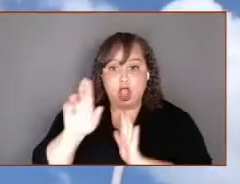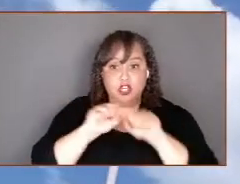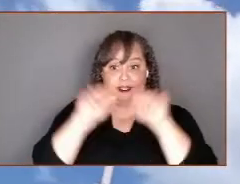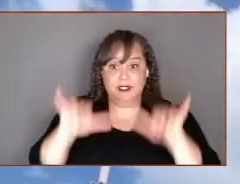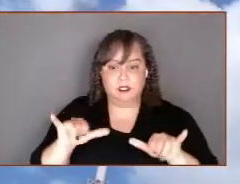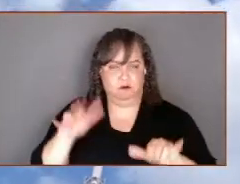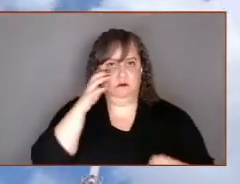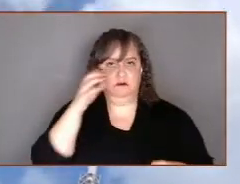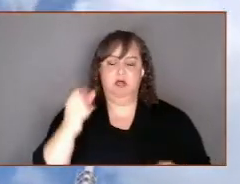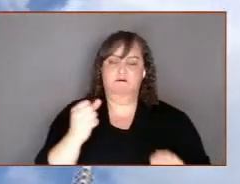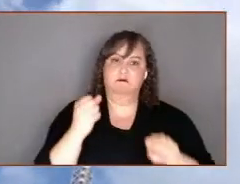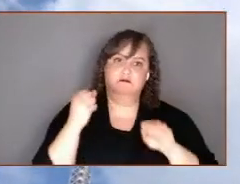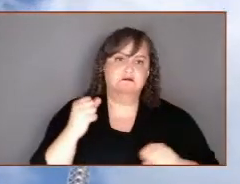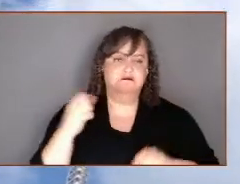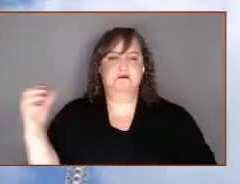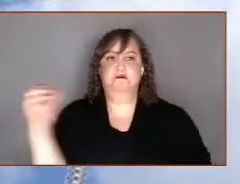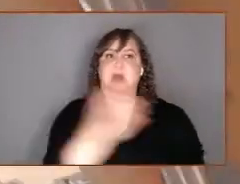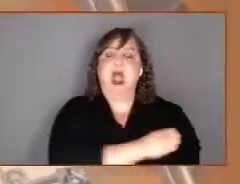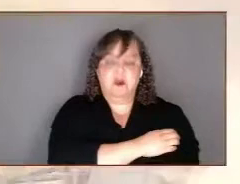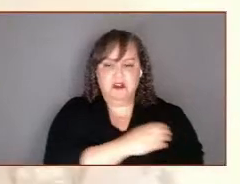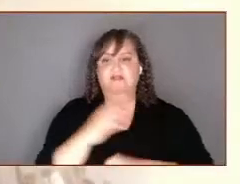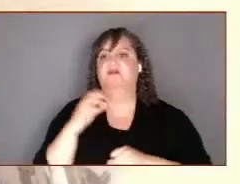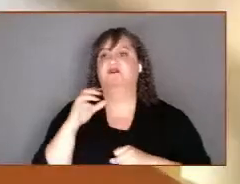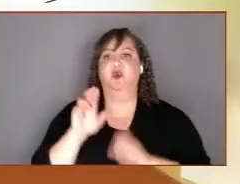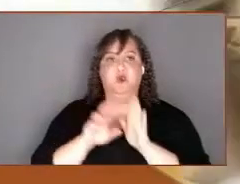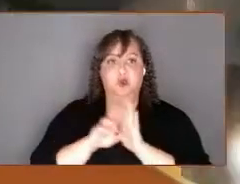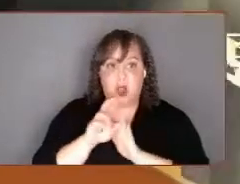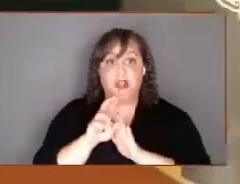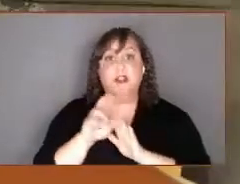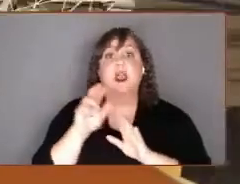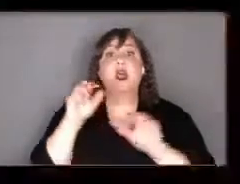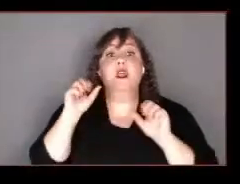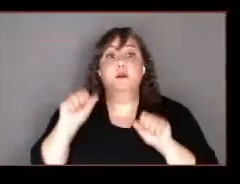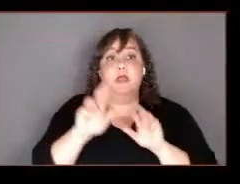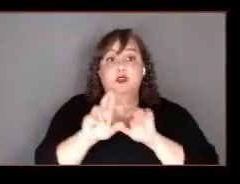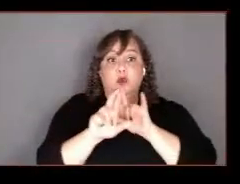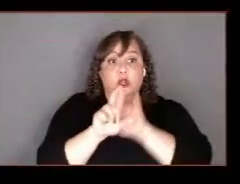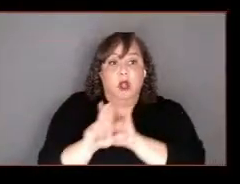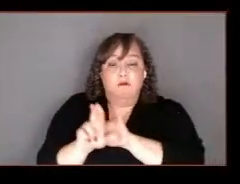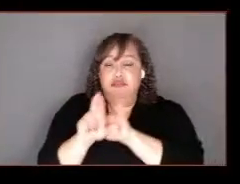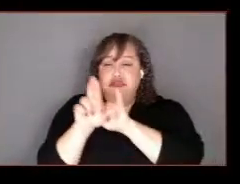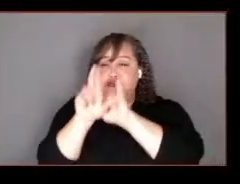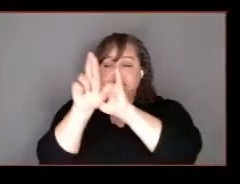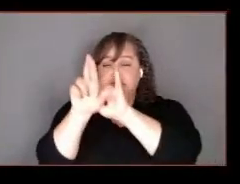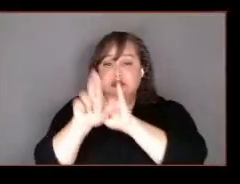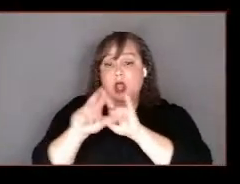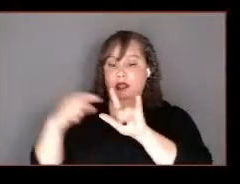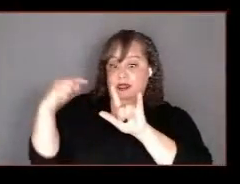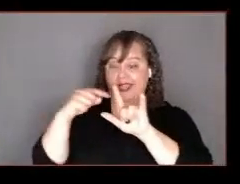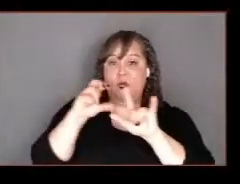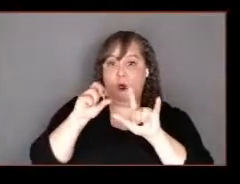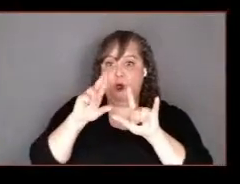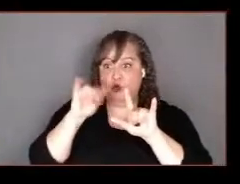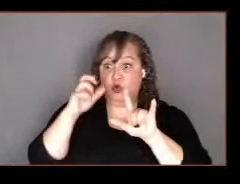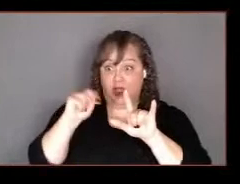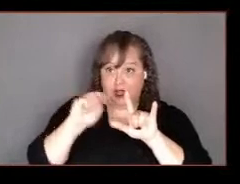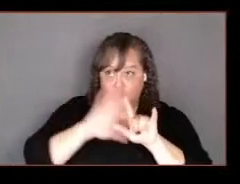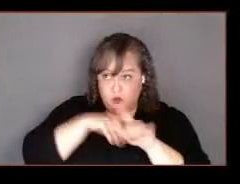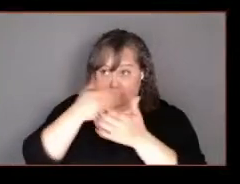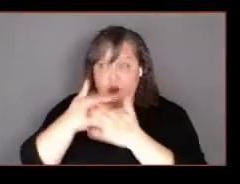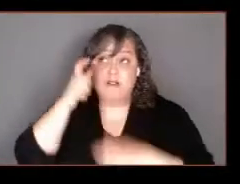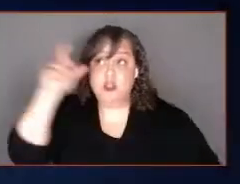big rocket that's capable of getting a spacecraft, Orion, to lunar orbit, which will enable us to get